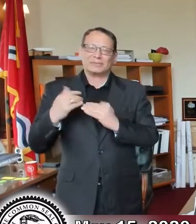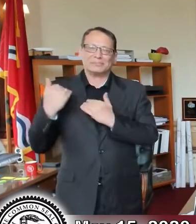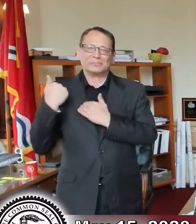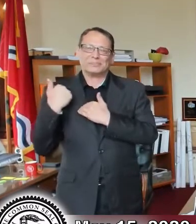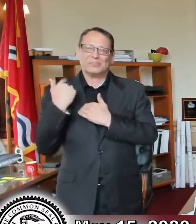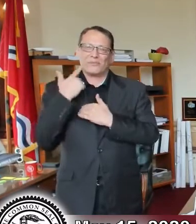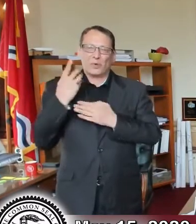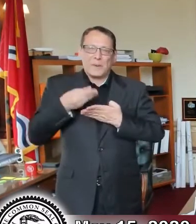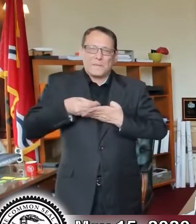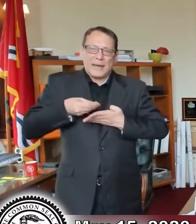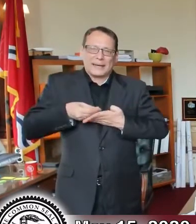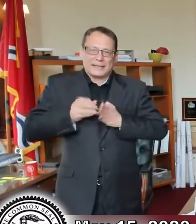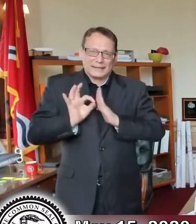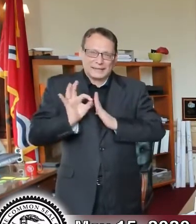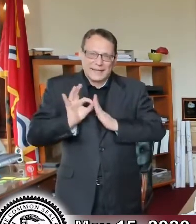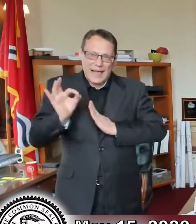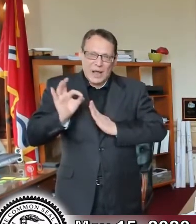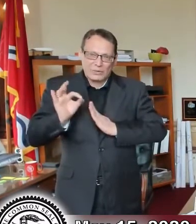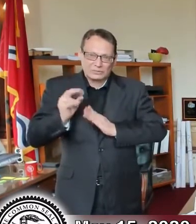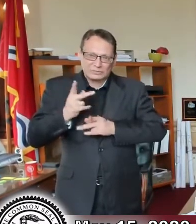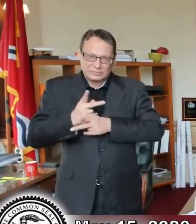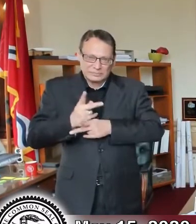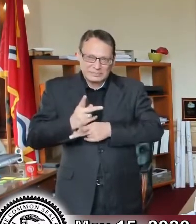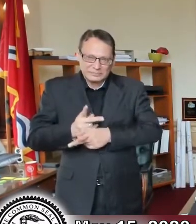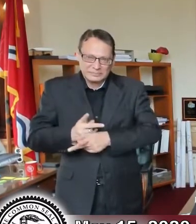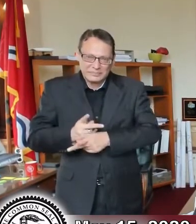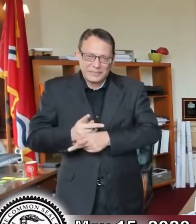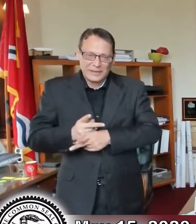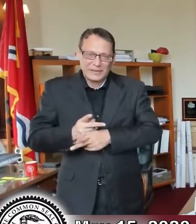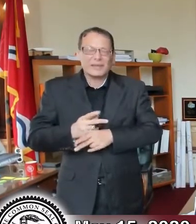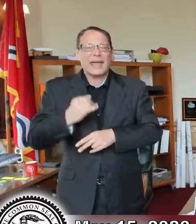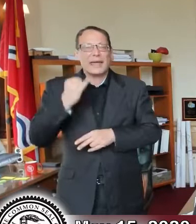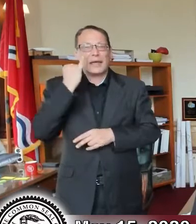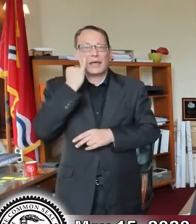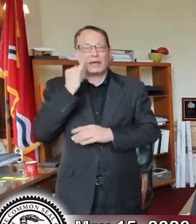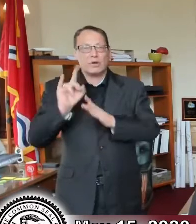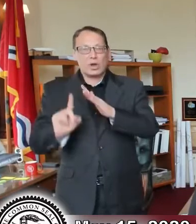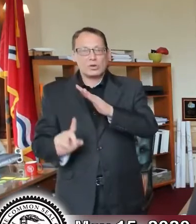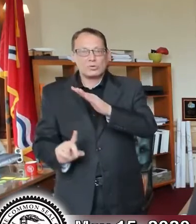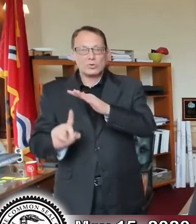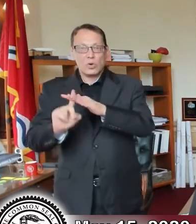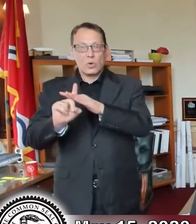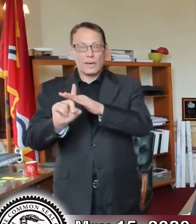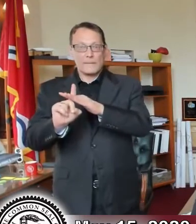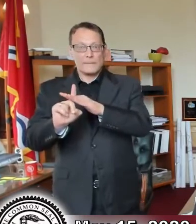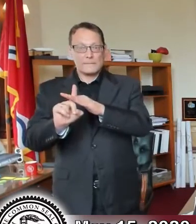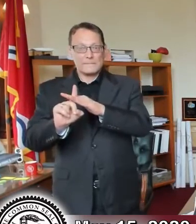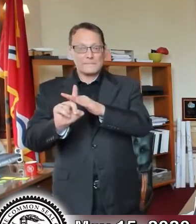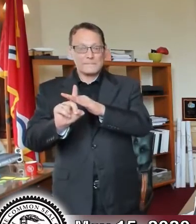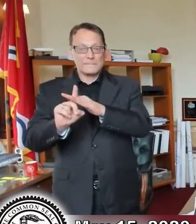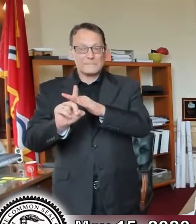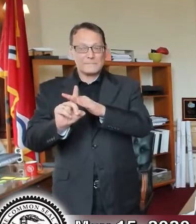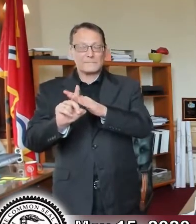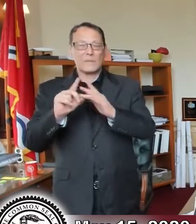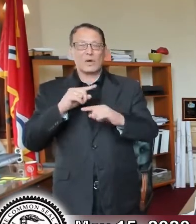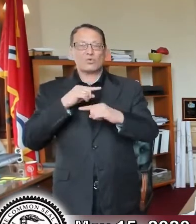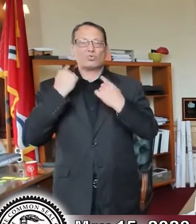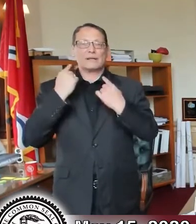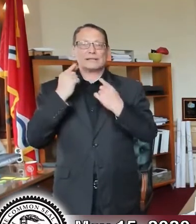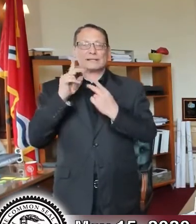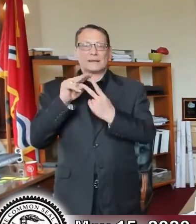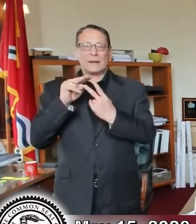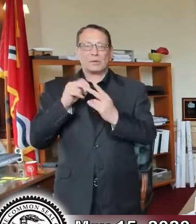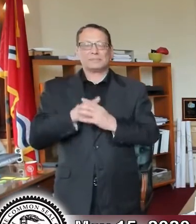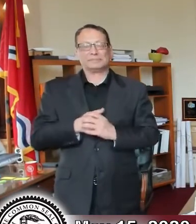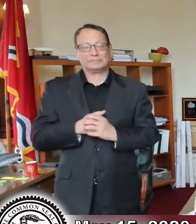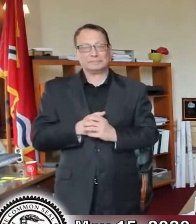that we're spending, and so we're trying to do a good job of that. If you do just show up, you risk a couple things. One,